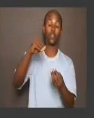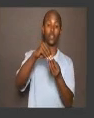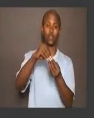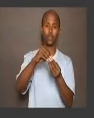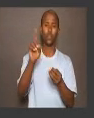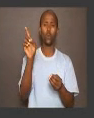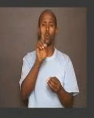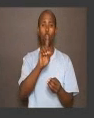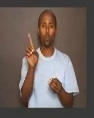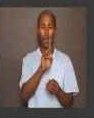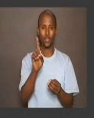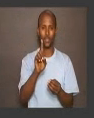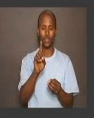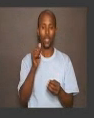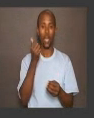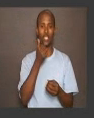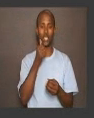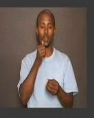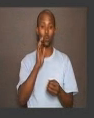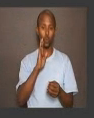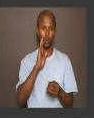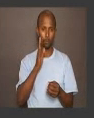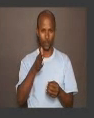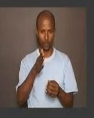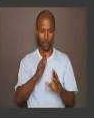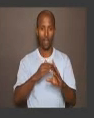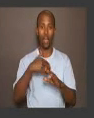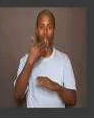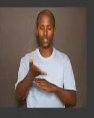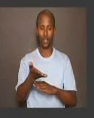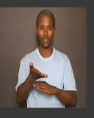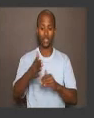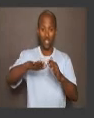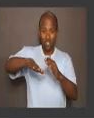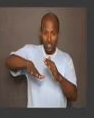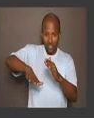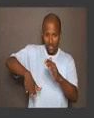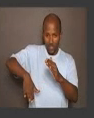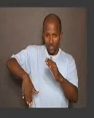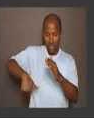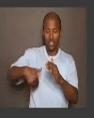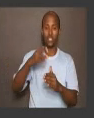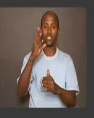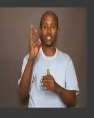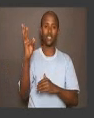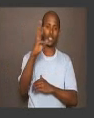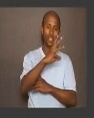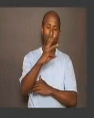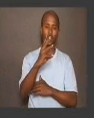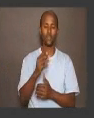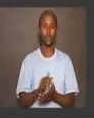What will Aster's bill be after a delay of 6 days?